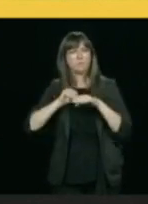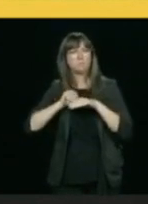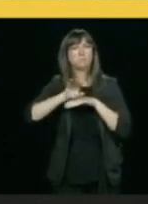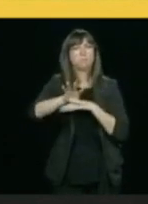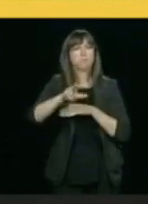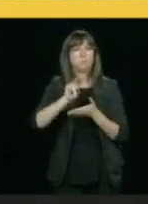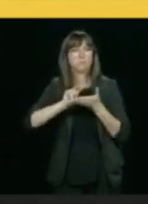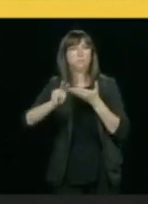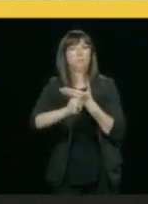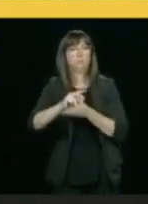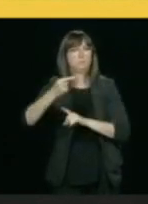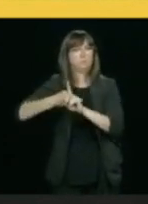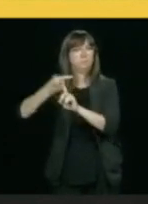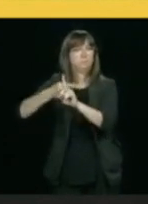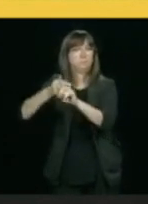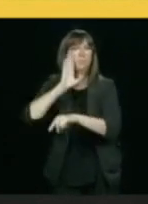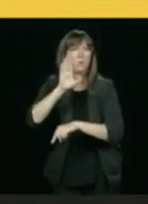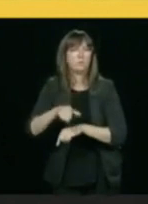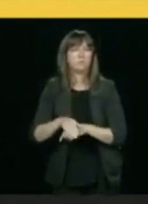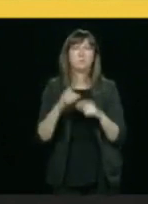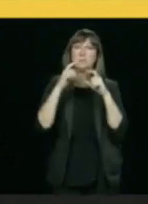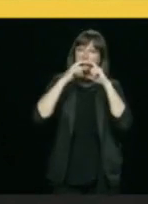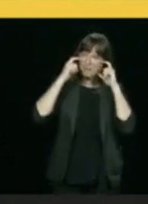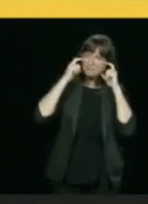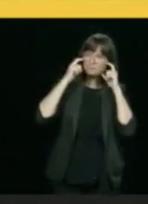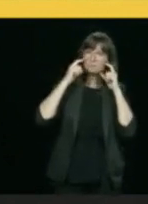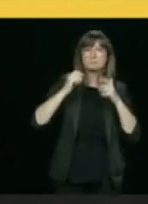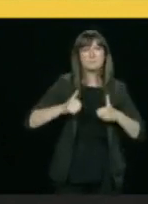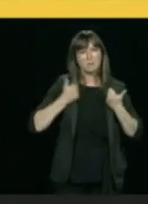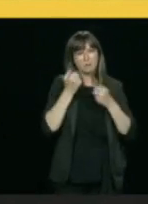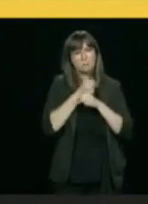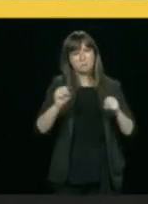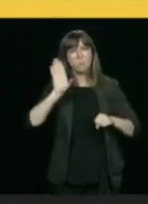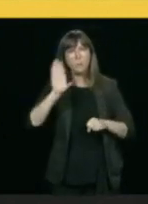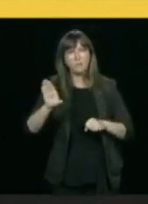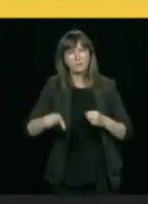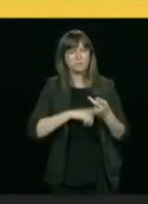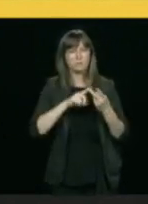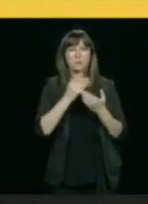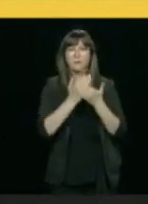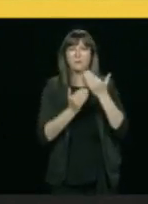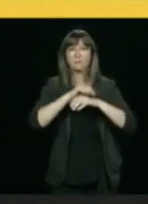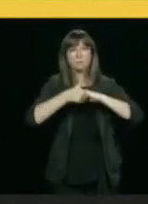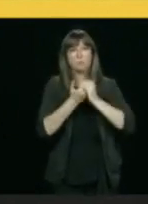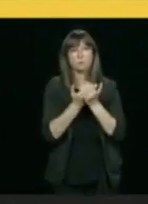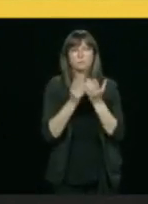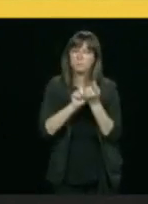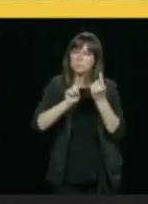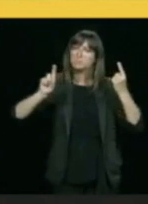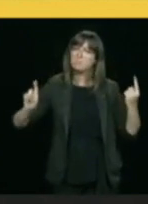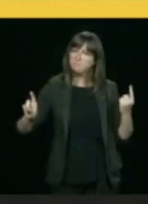now. Wear a mask. It saves lives. Wash your hands. Keep your distance from